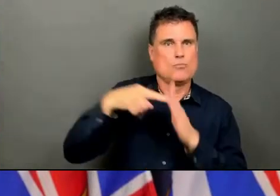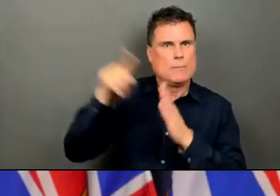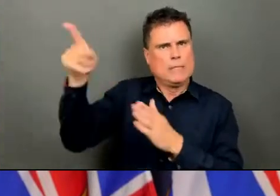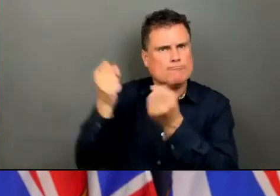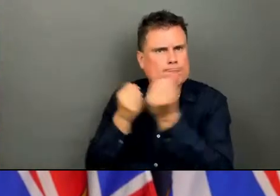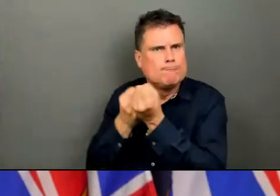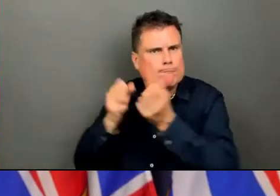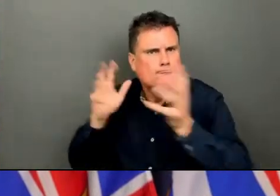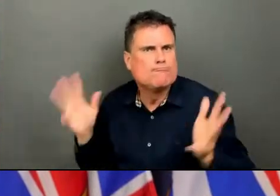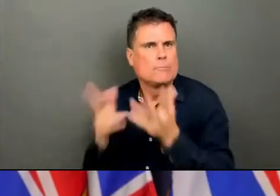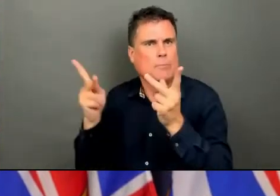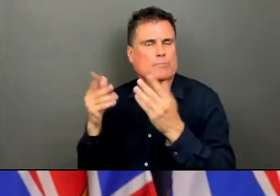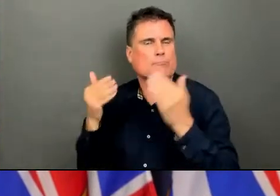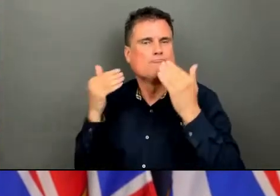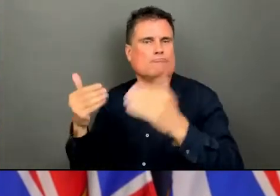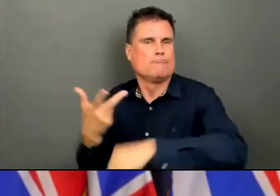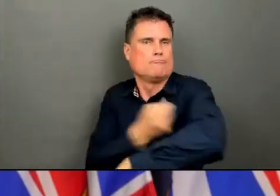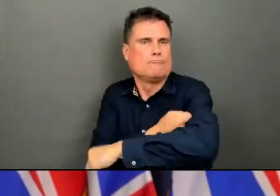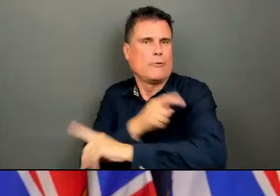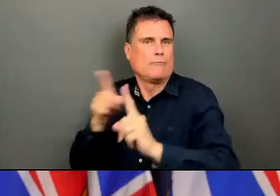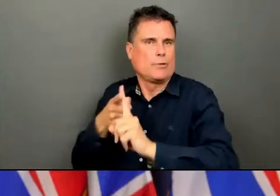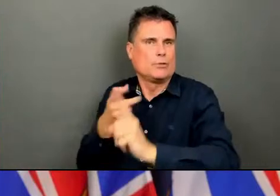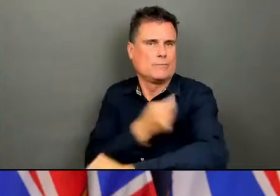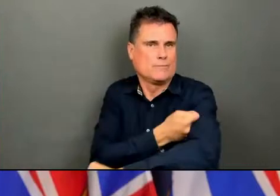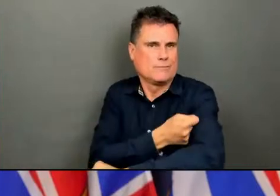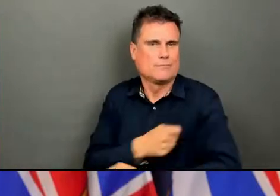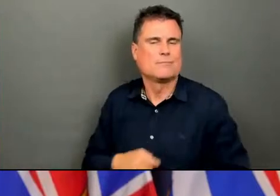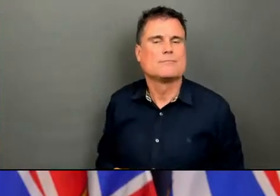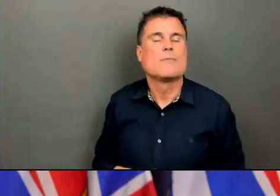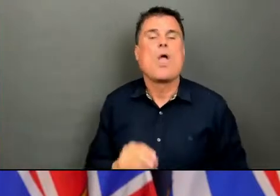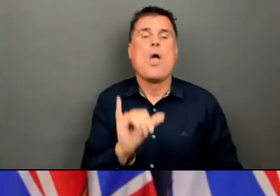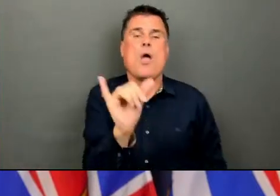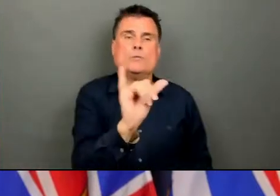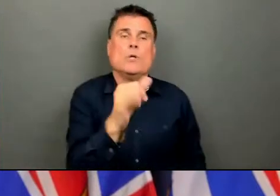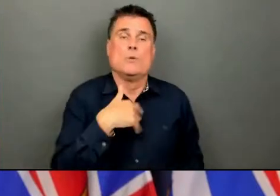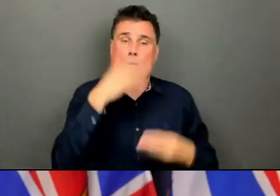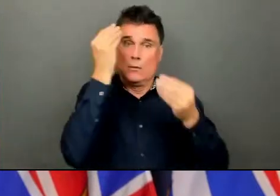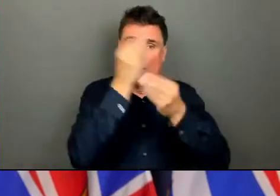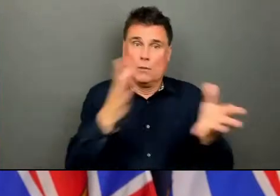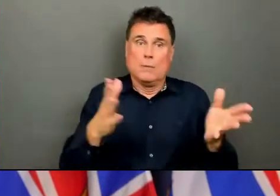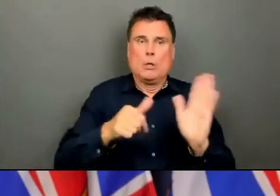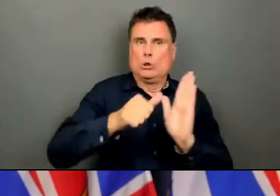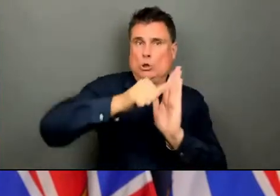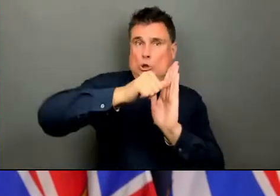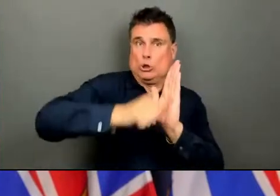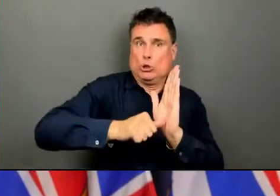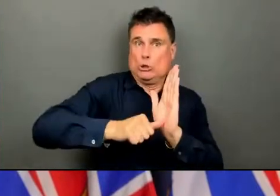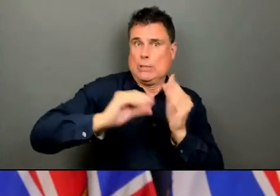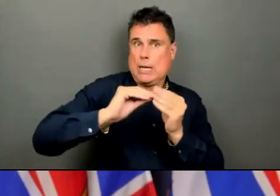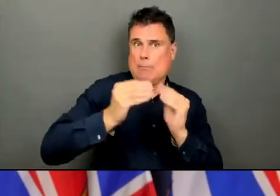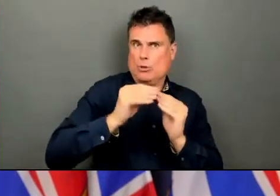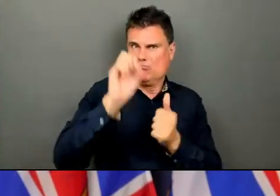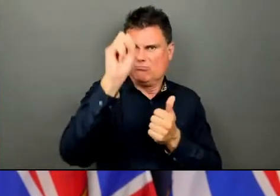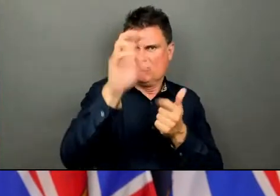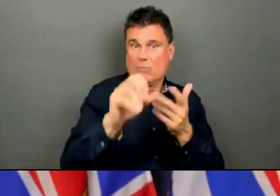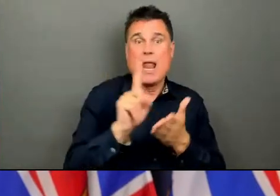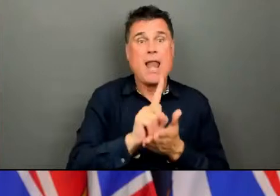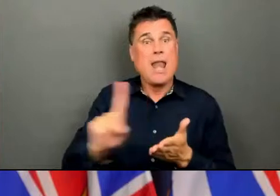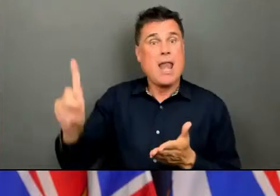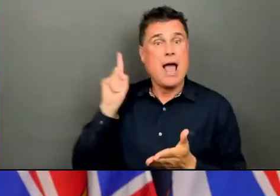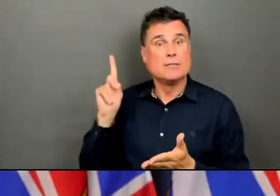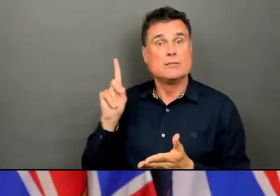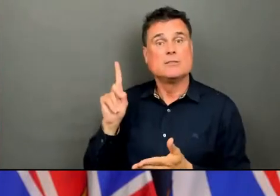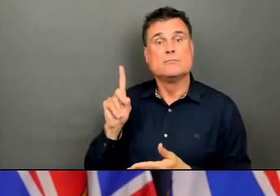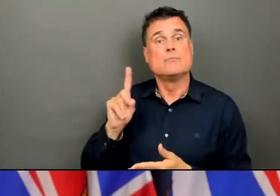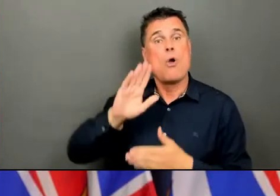to date on the most recent surgical renewal numbers. You'll know that last week we reported that all nine